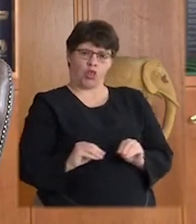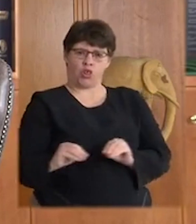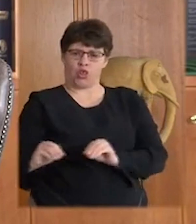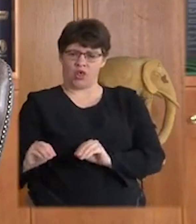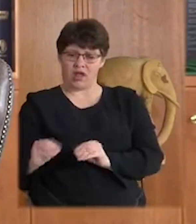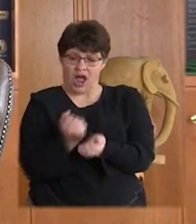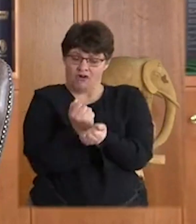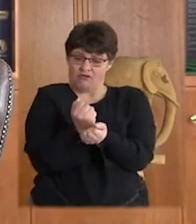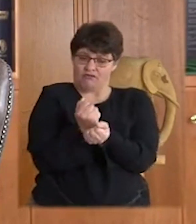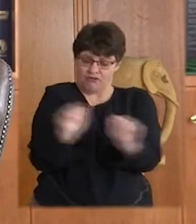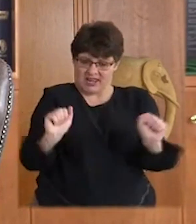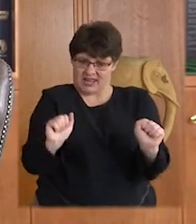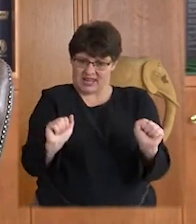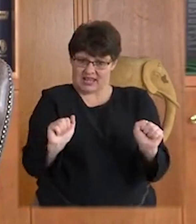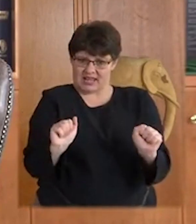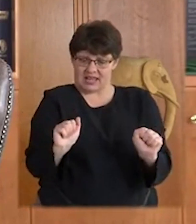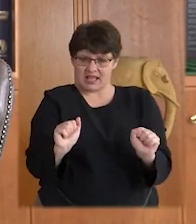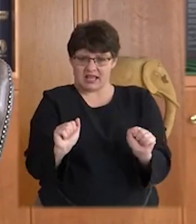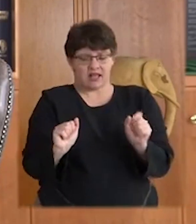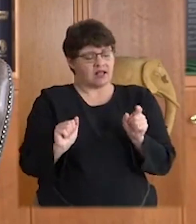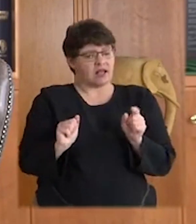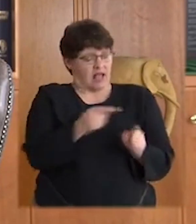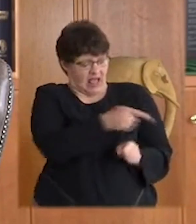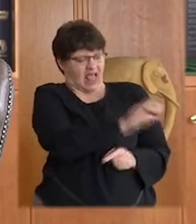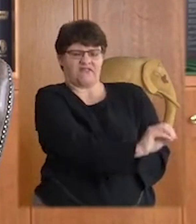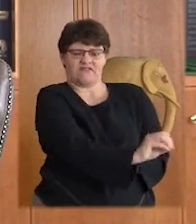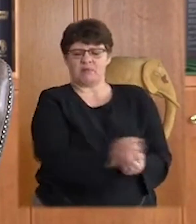for some is freedom for none.